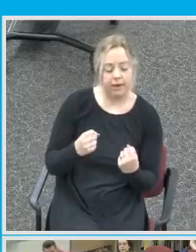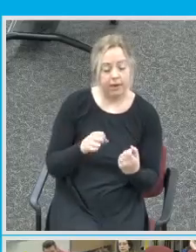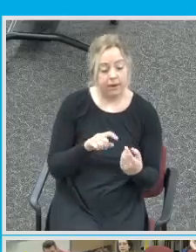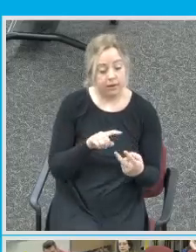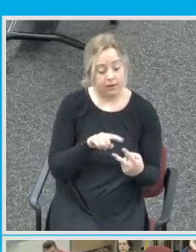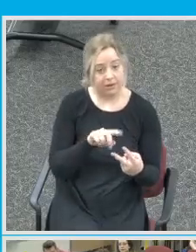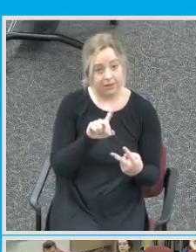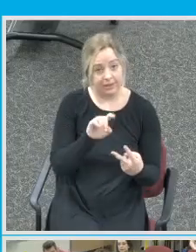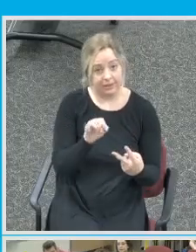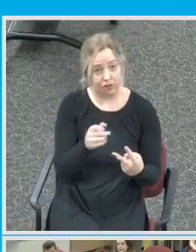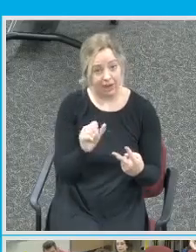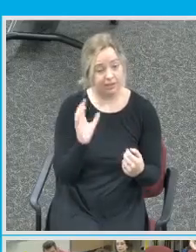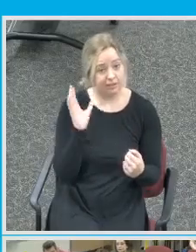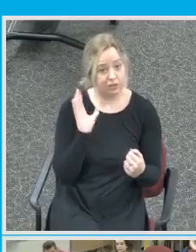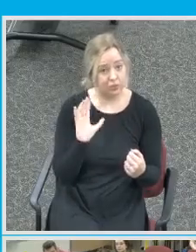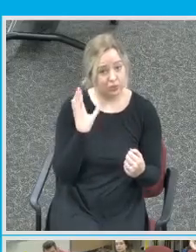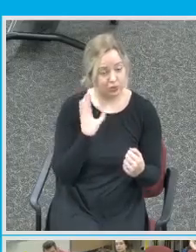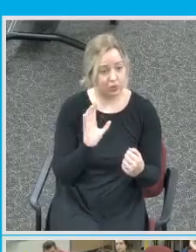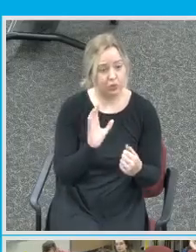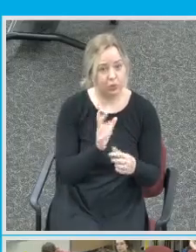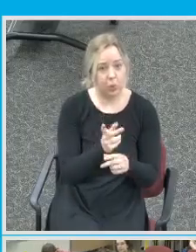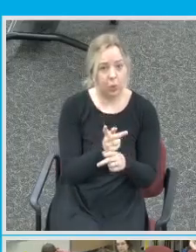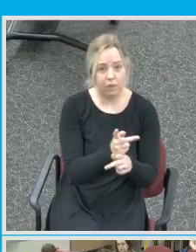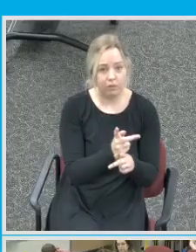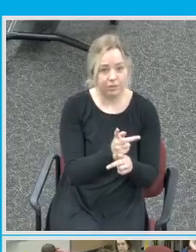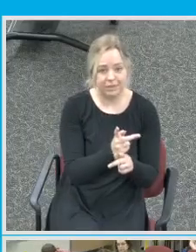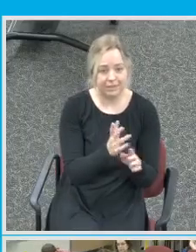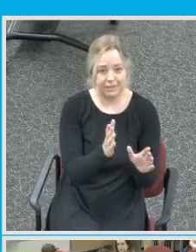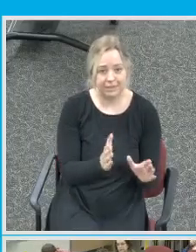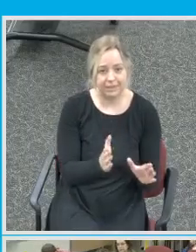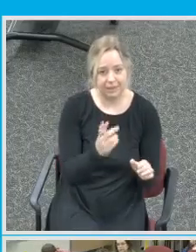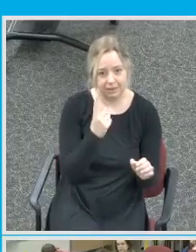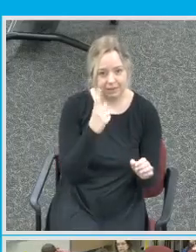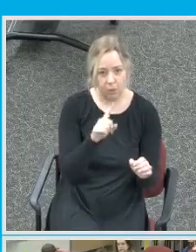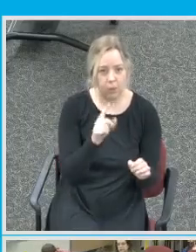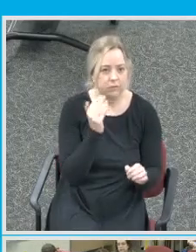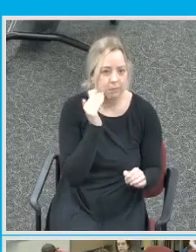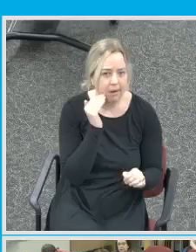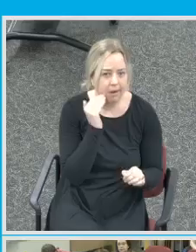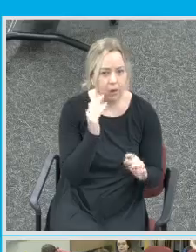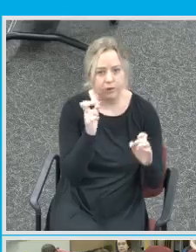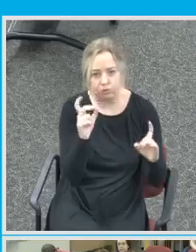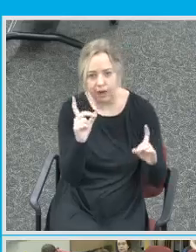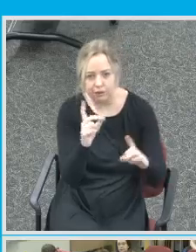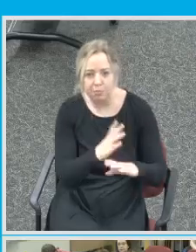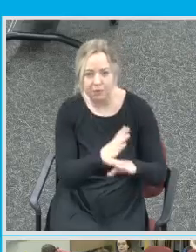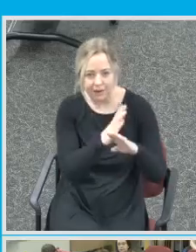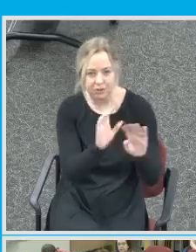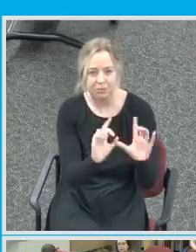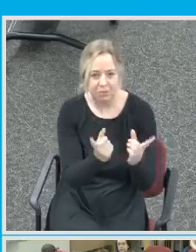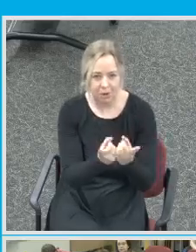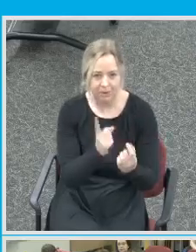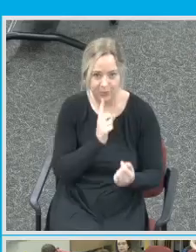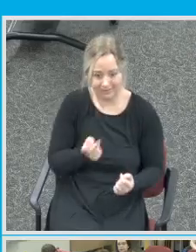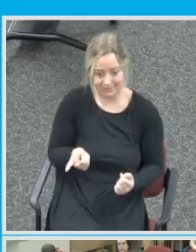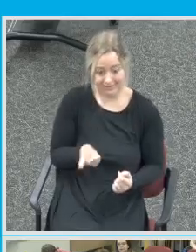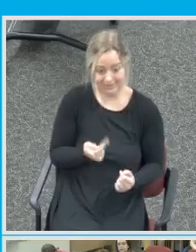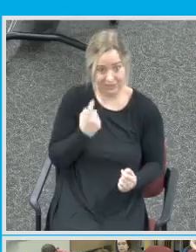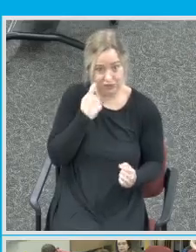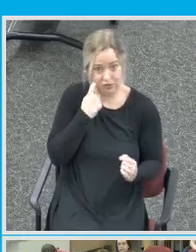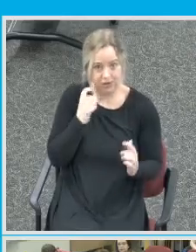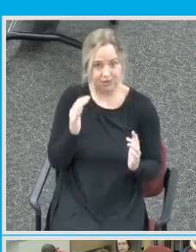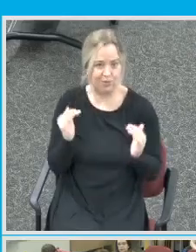to oversee, in fact, I think I hired her for the tobacco education prevention partnership, and they have newly been